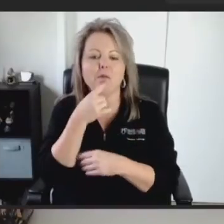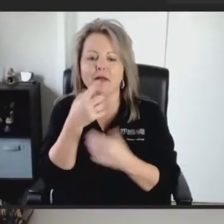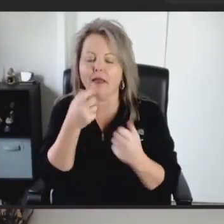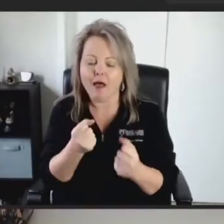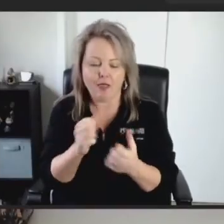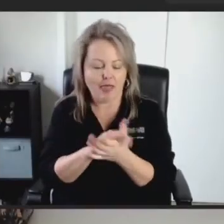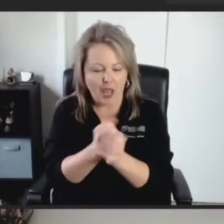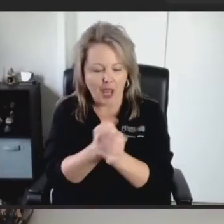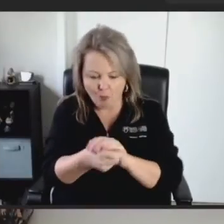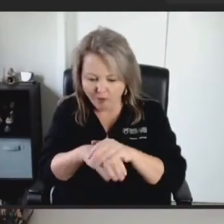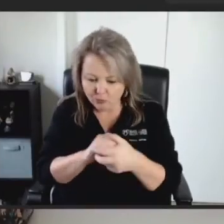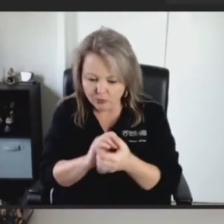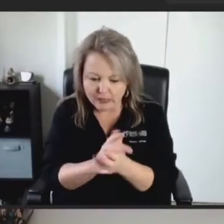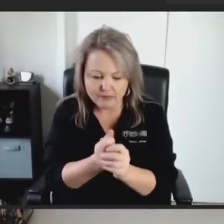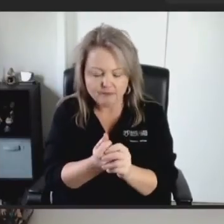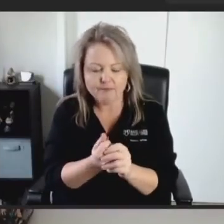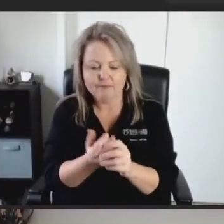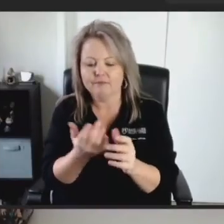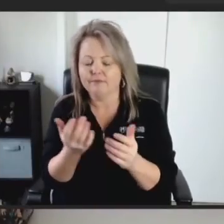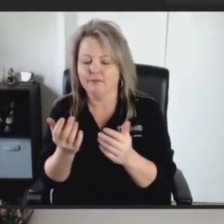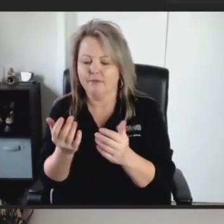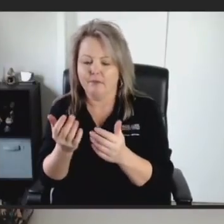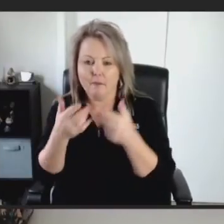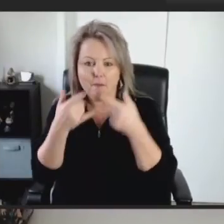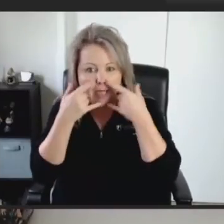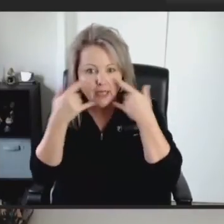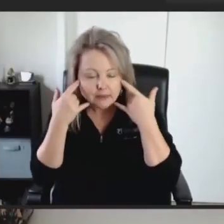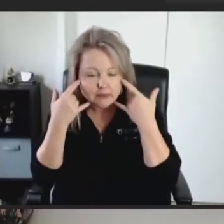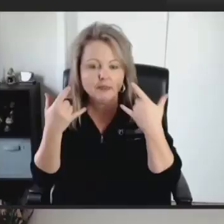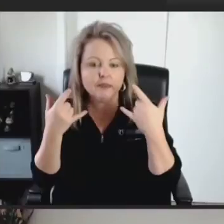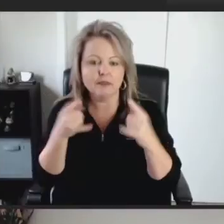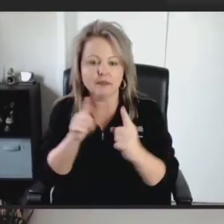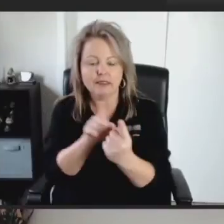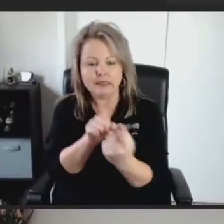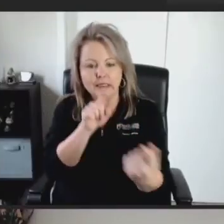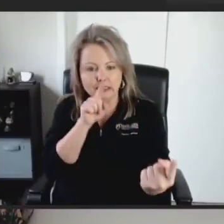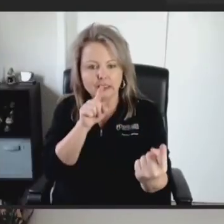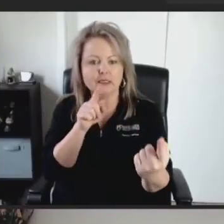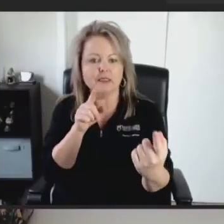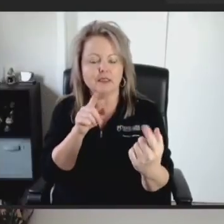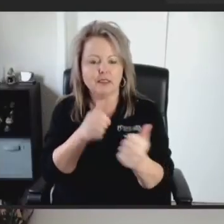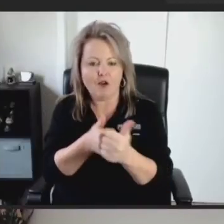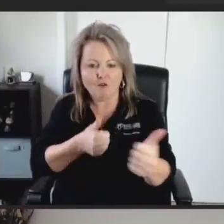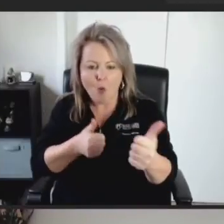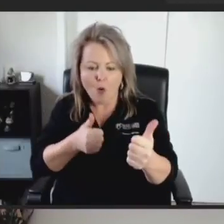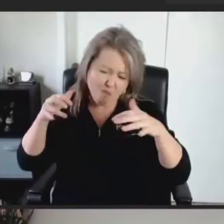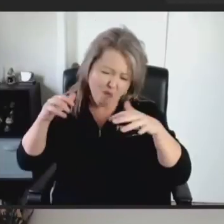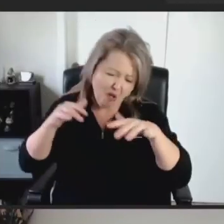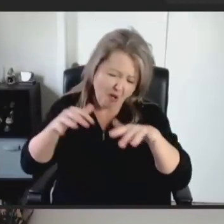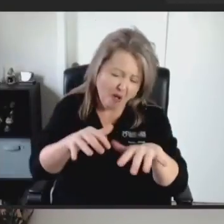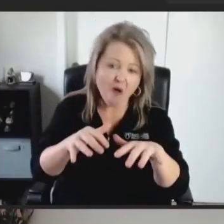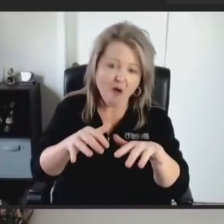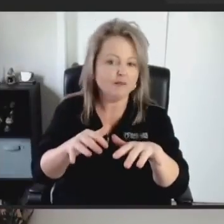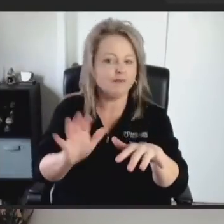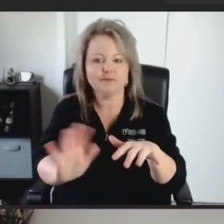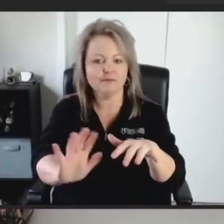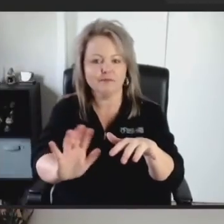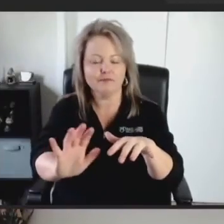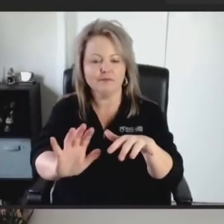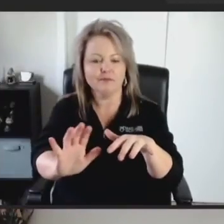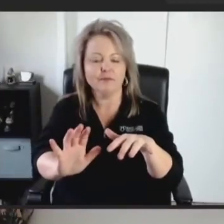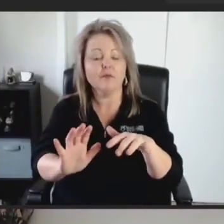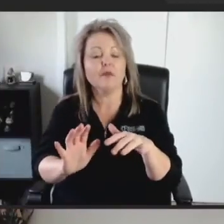washing, you know, masking, keeping distance, avoiding crowded indoor spaces. And then we'll have a new